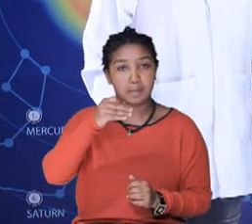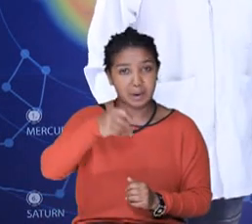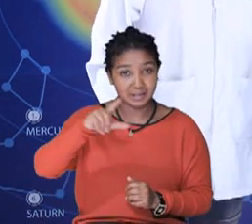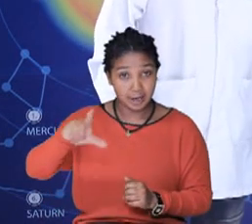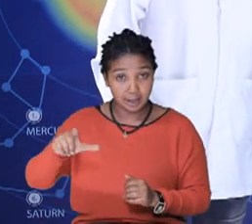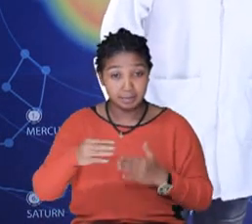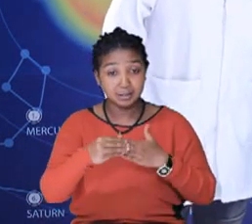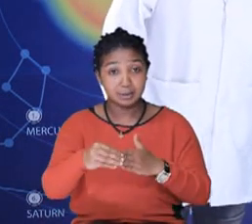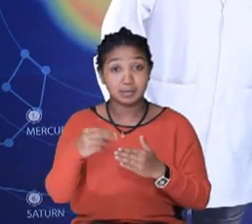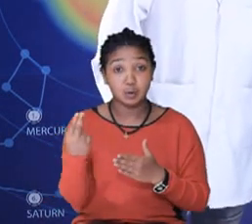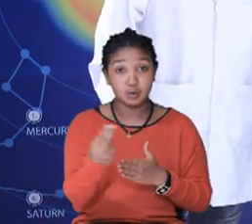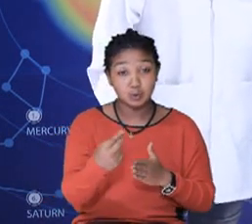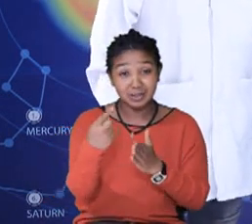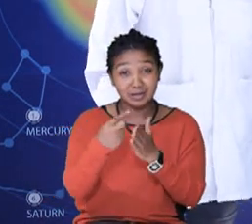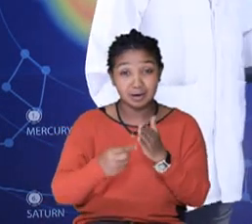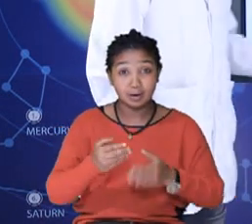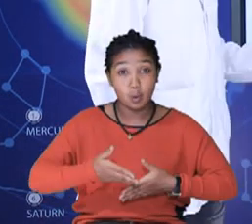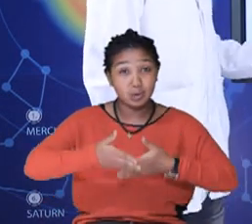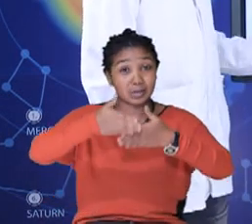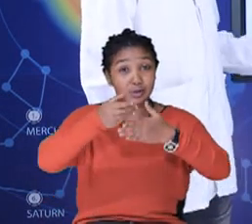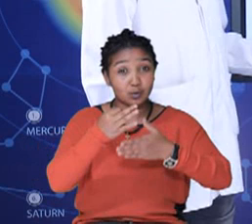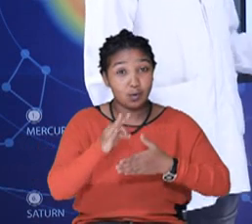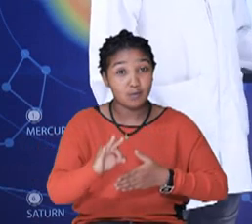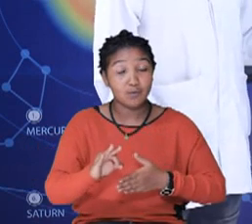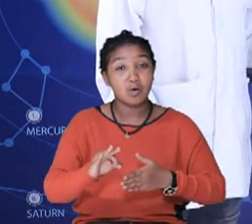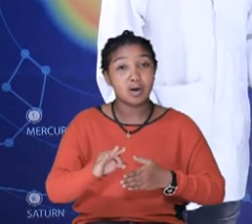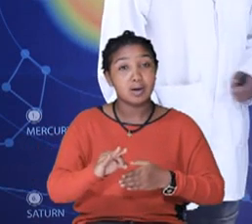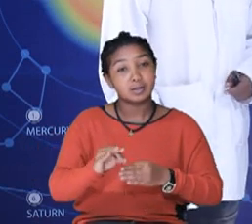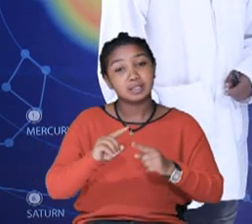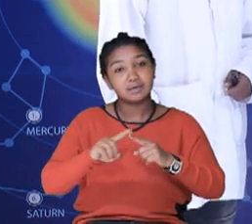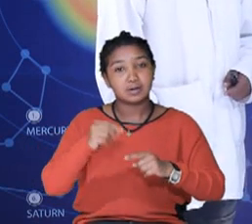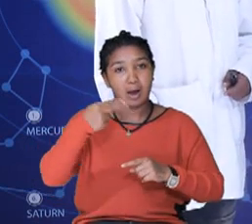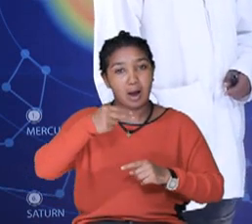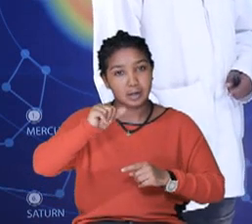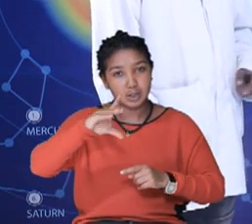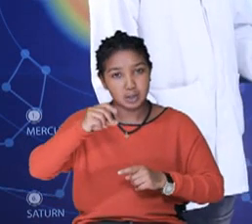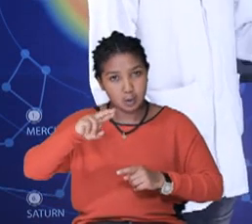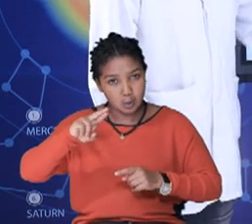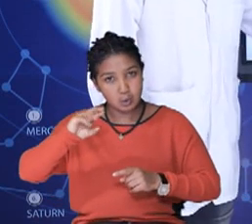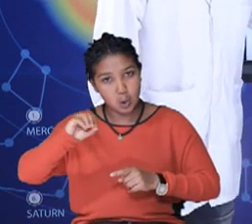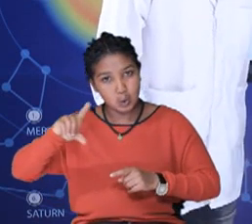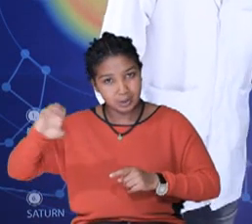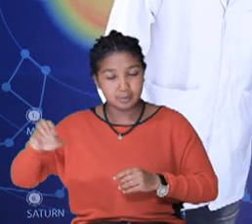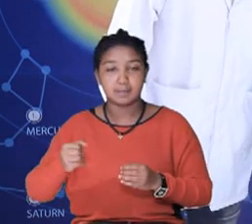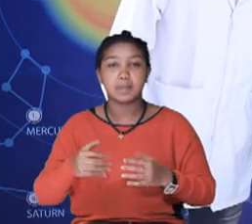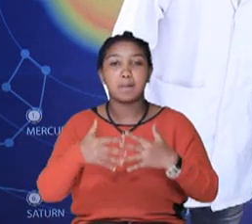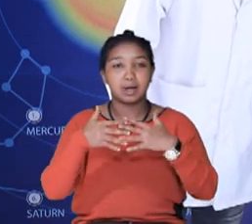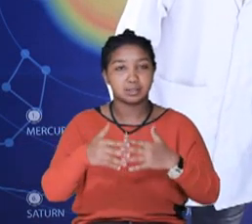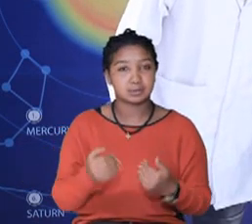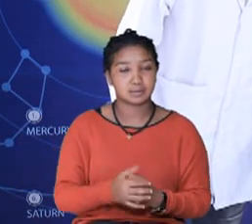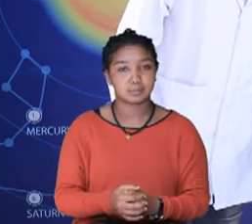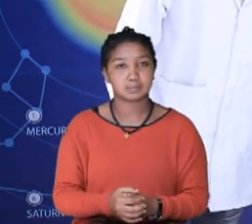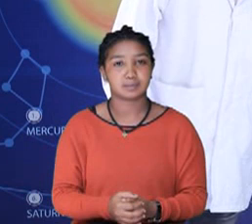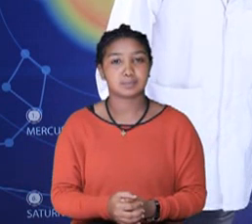Pascal principle is used to design and the construction of hydraulic machine. If the force applied